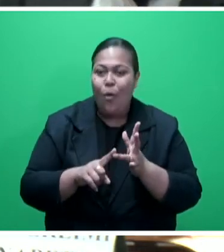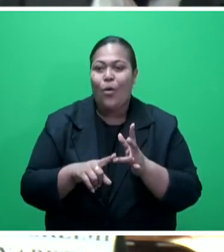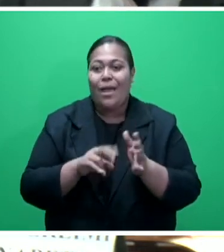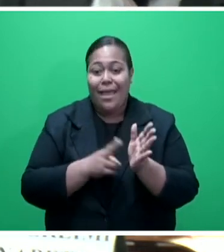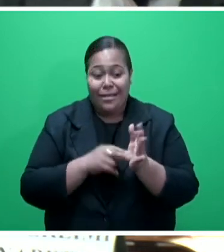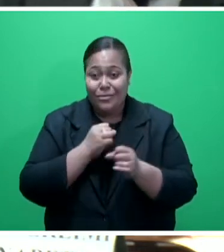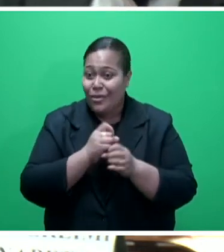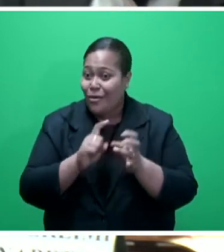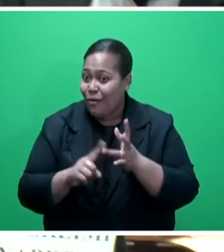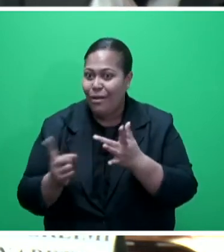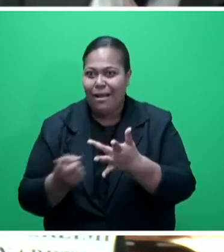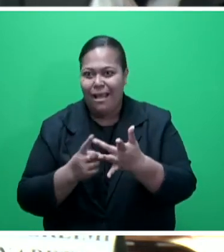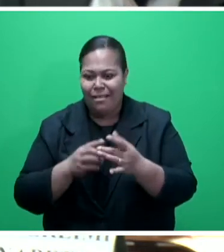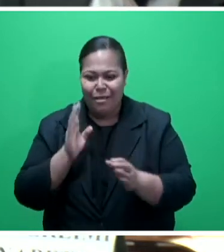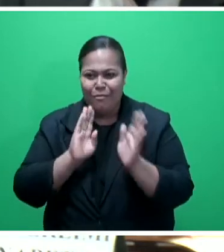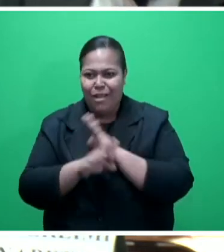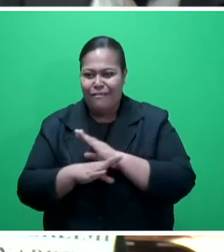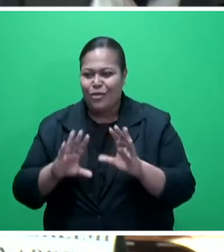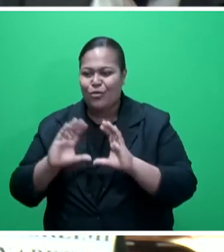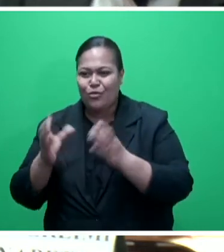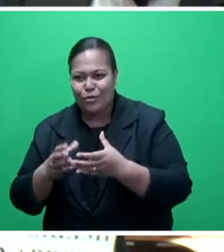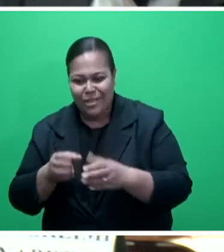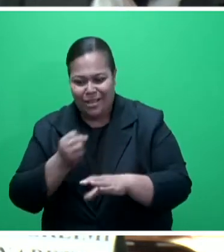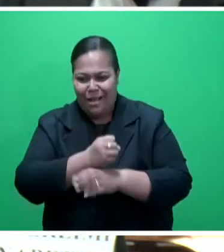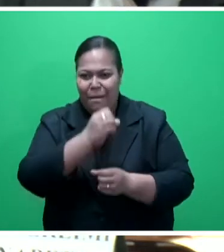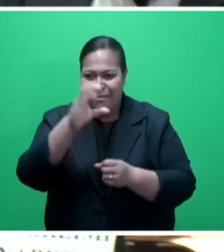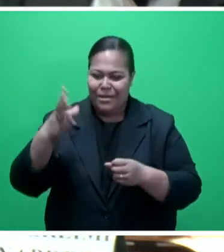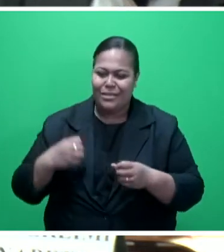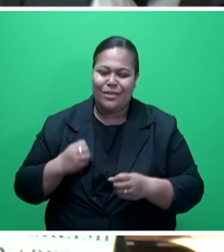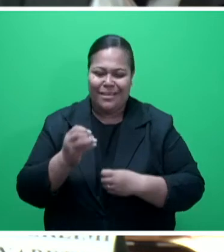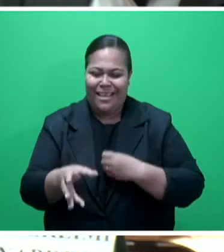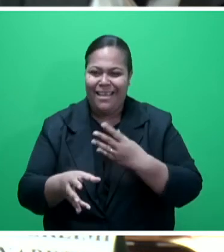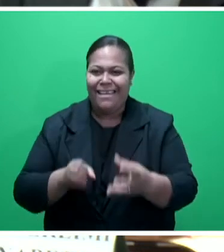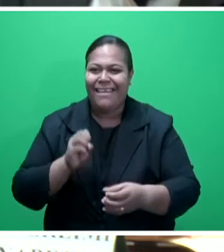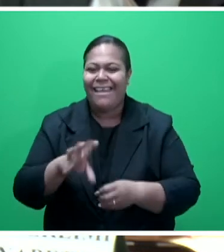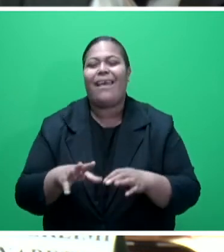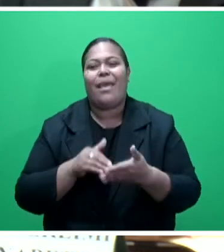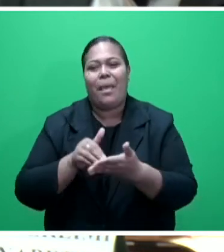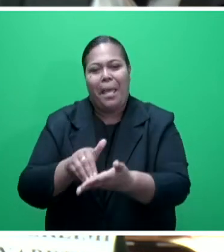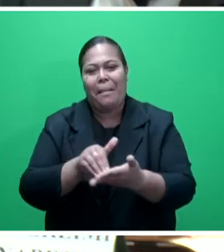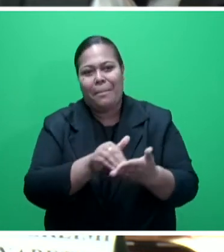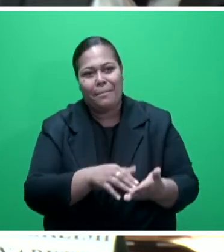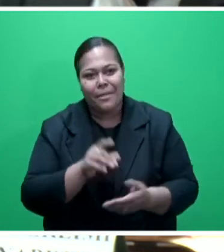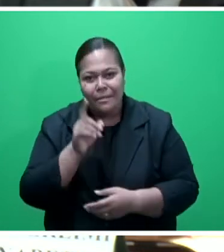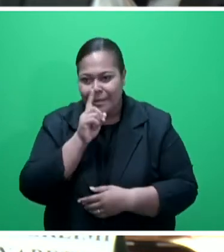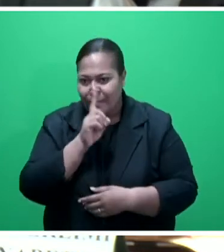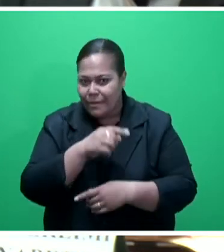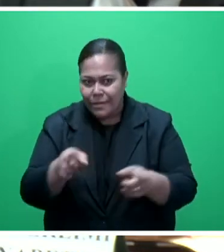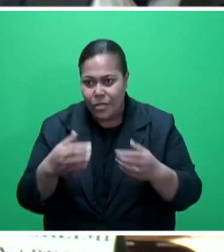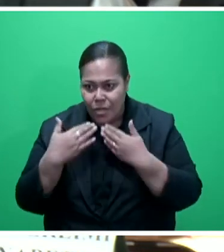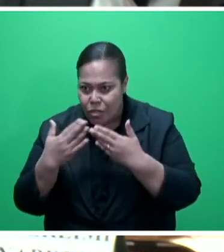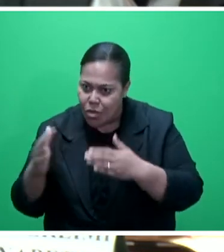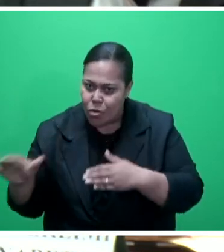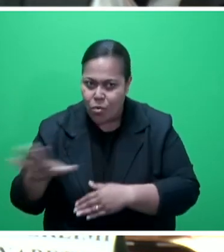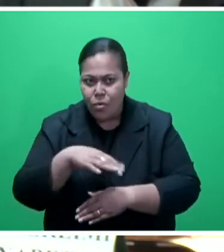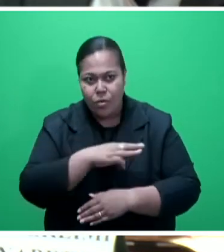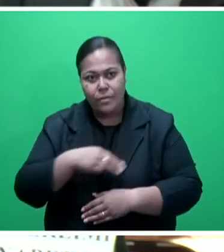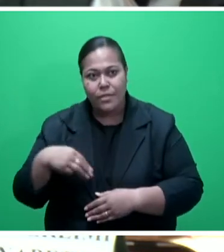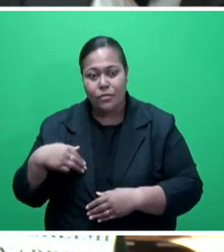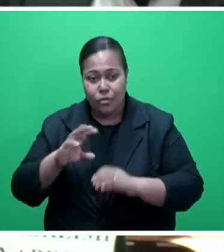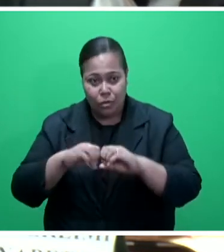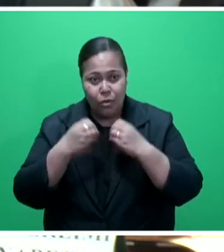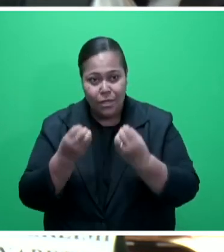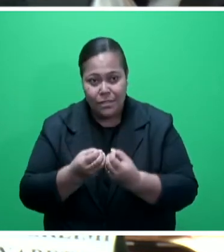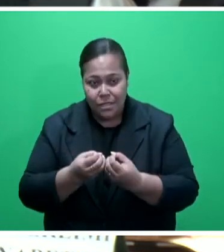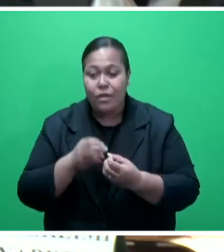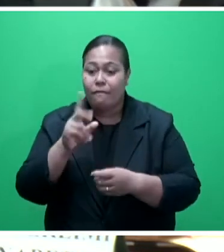groups and companies that have contributed their time, effort and wealth in assisting their countrymen. I also like to thank all ministries and organizations